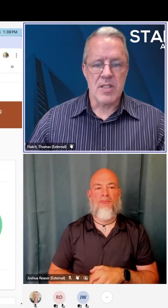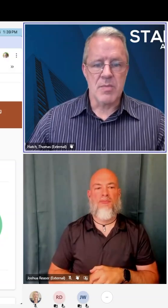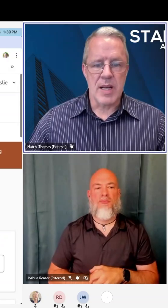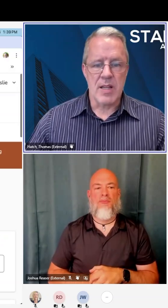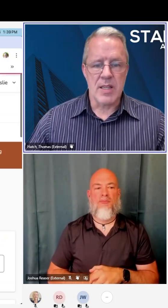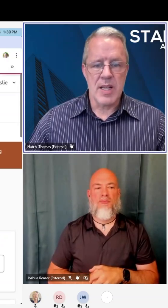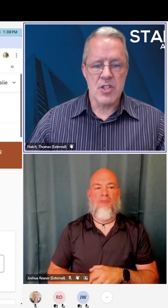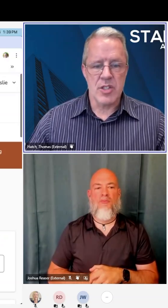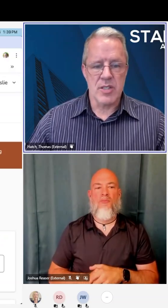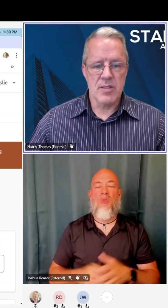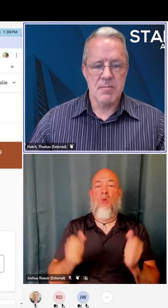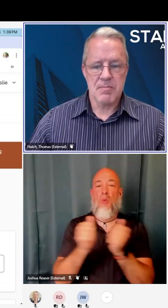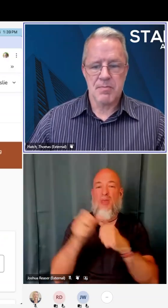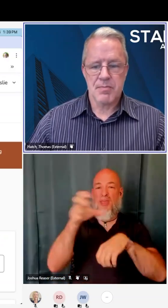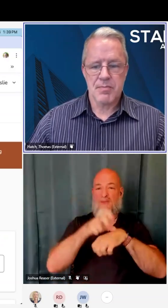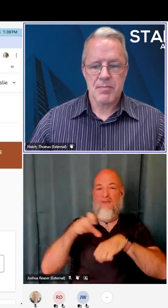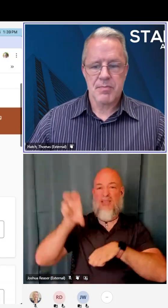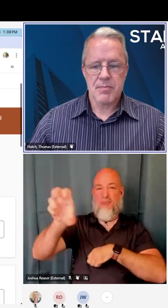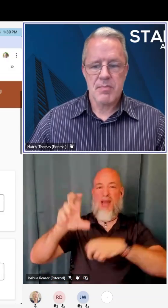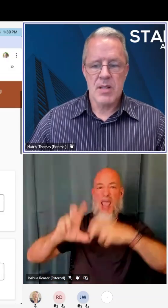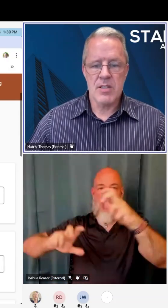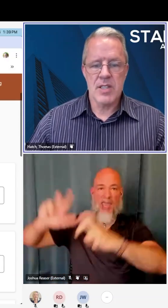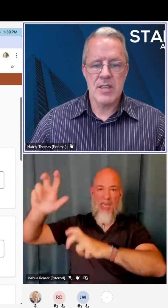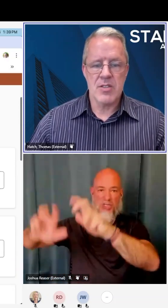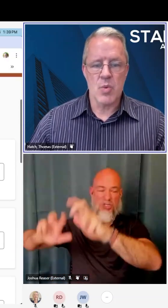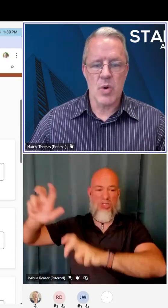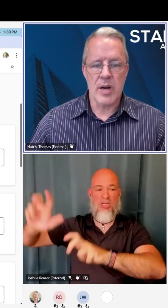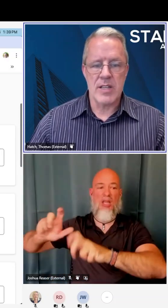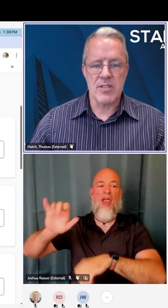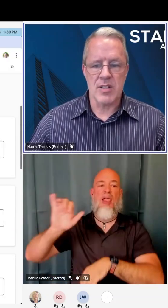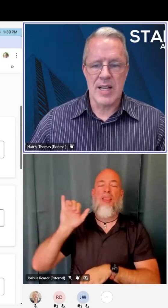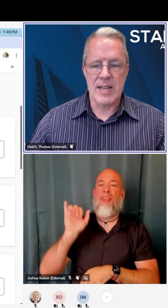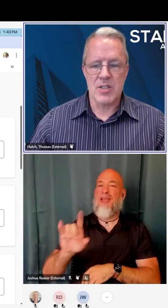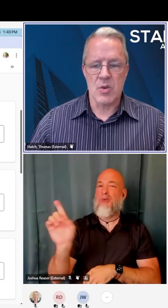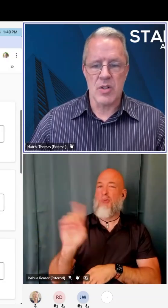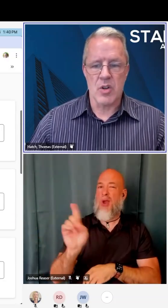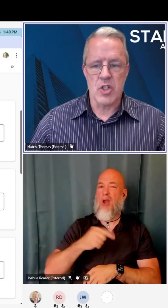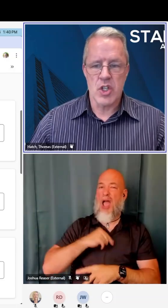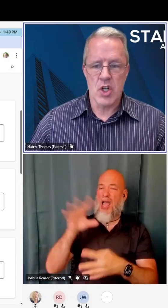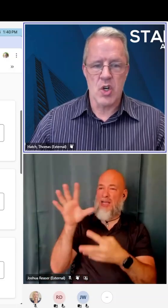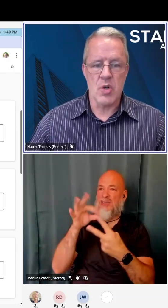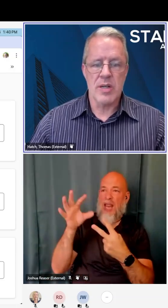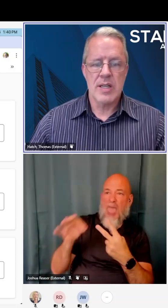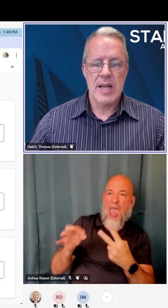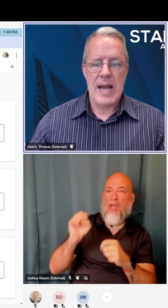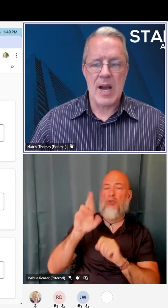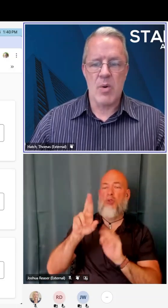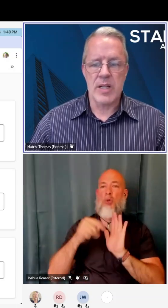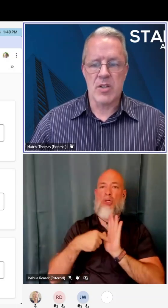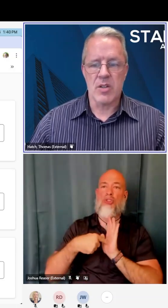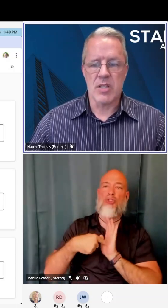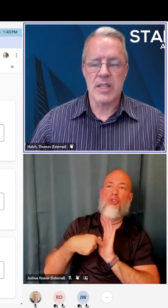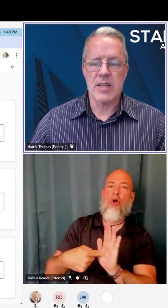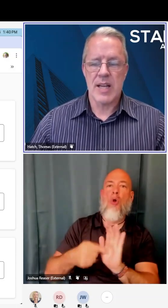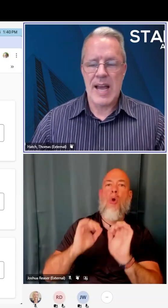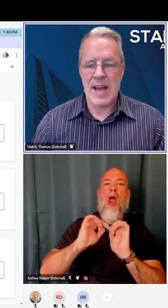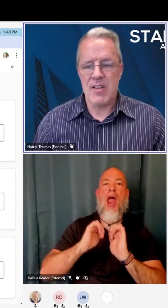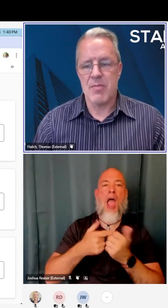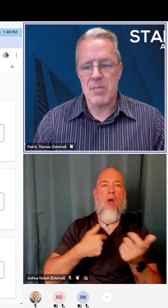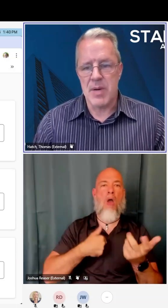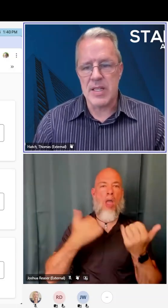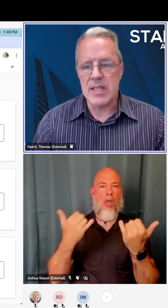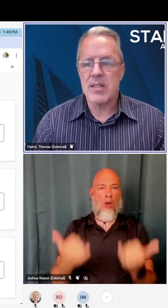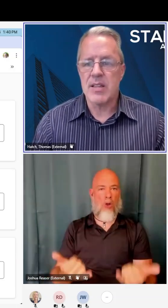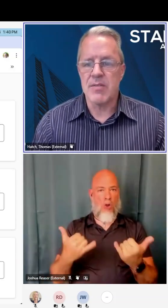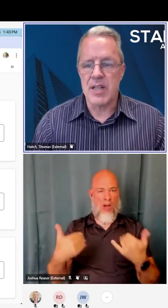With investment allocation, this is where I select or show how I currently